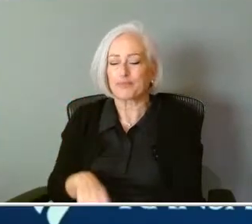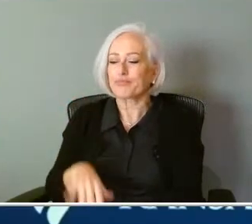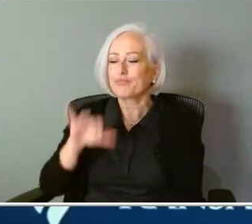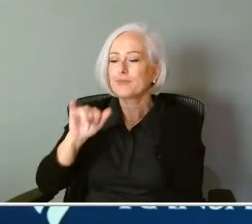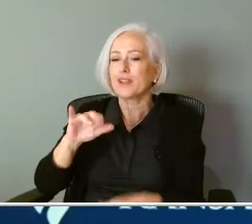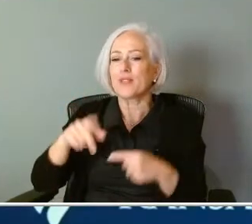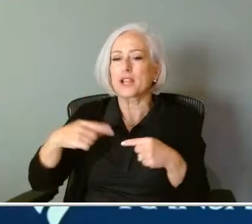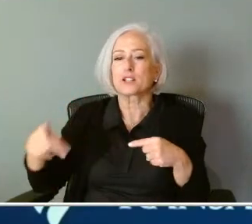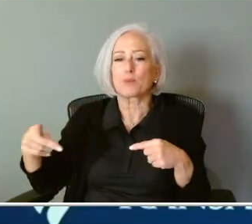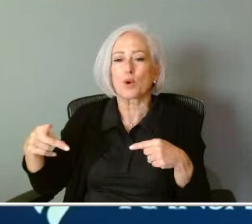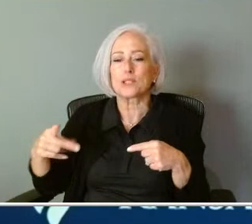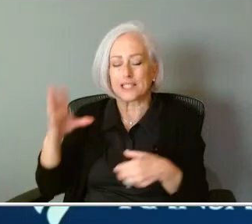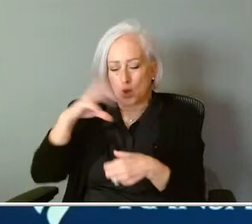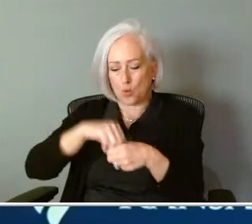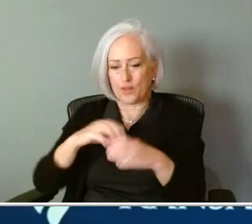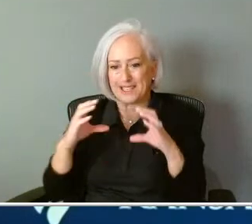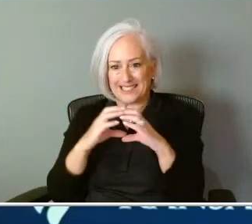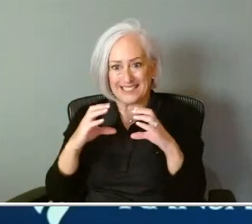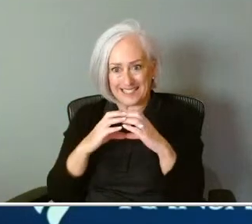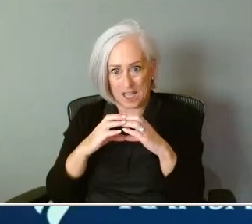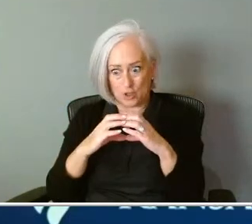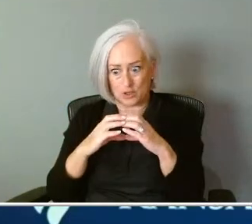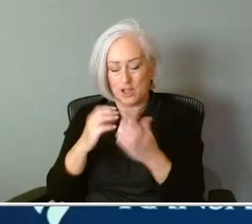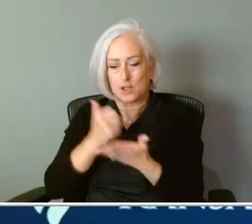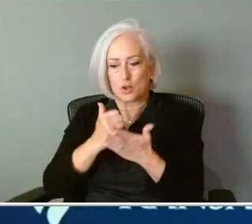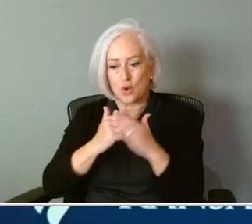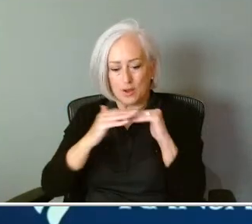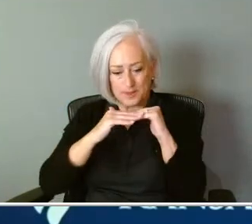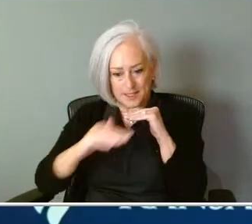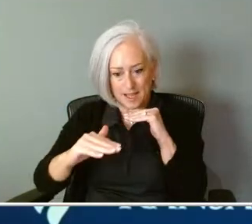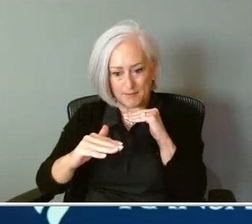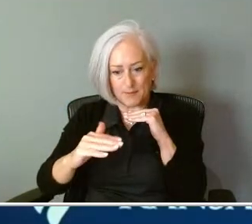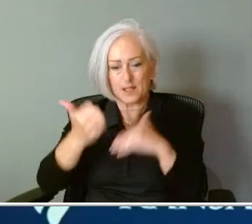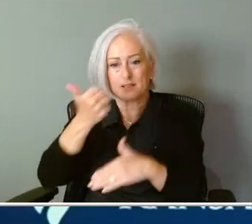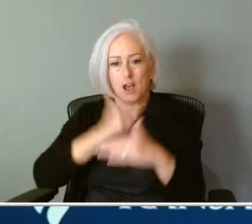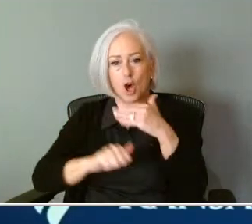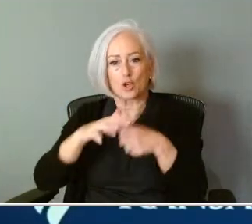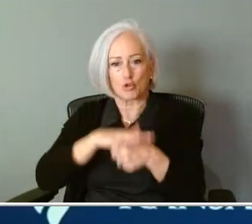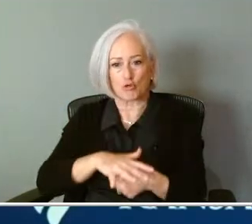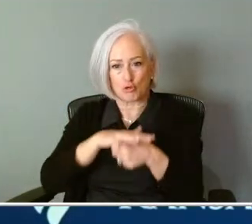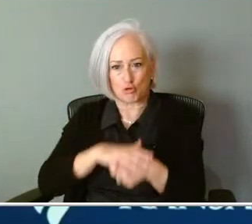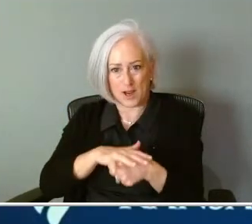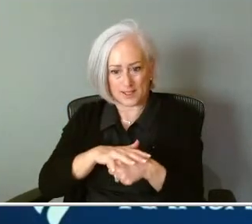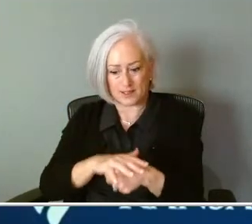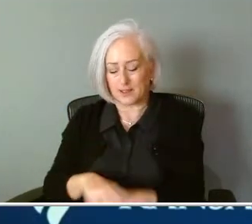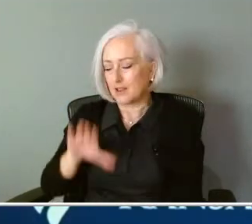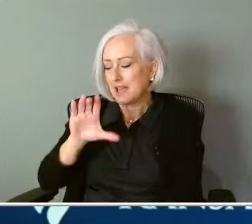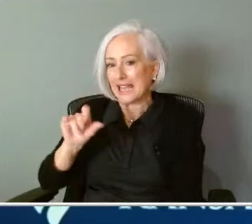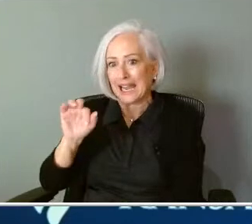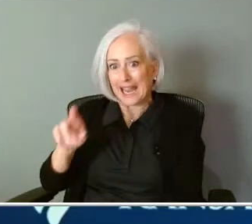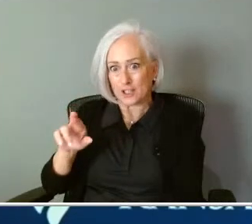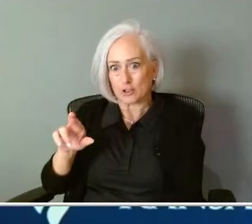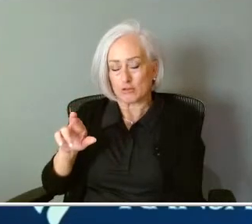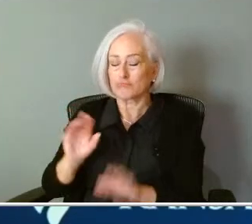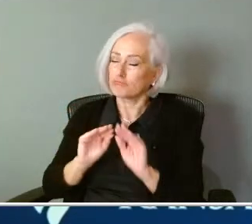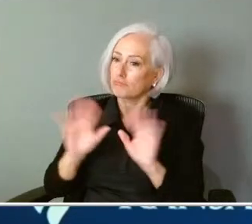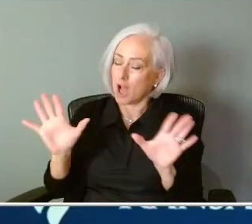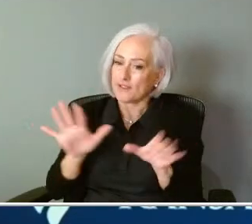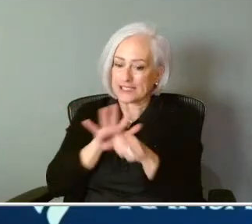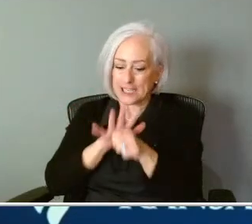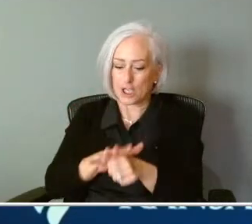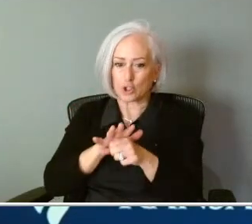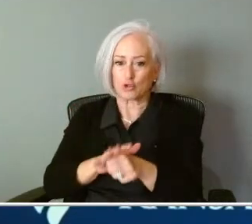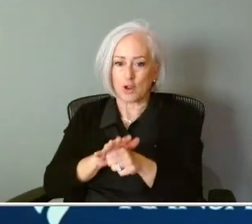is responsible for stabilizing cells when they undergo stress. And cancer is obviously a stress state. So we have